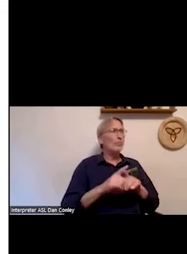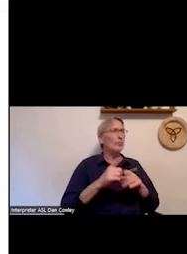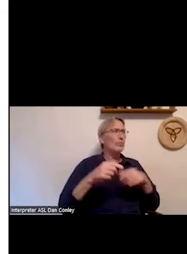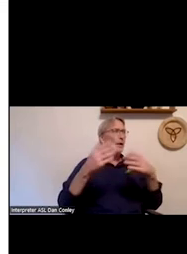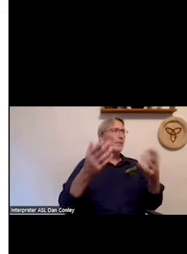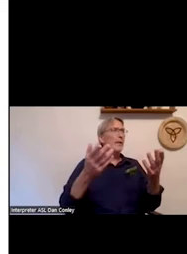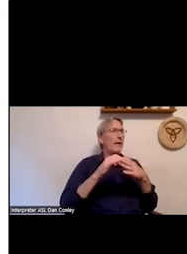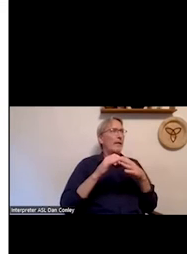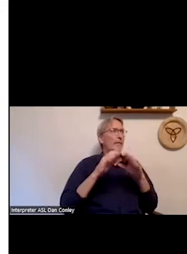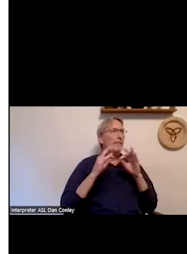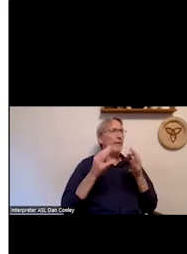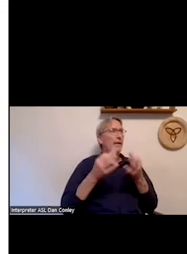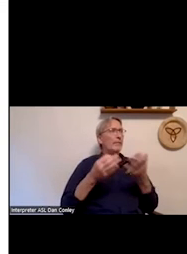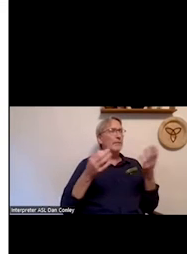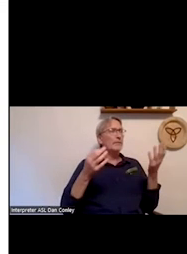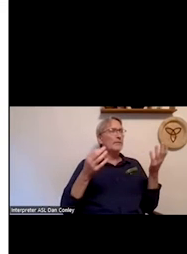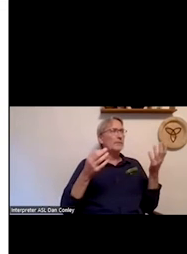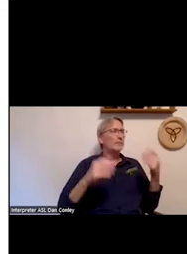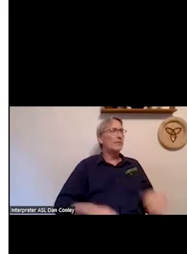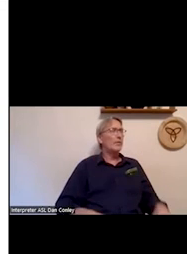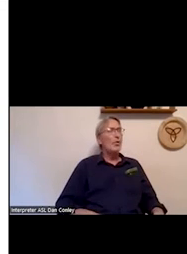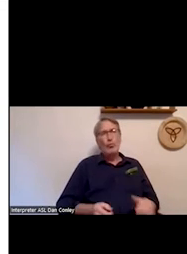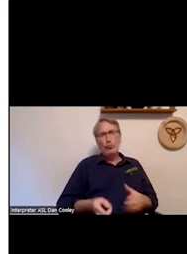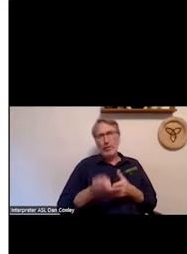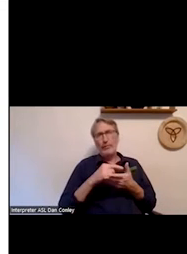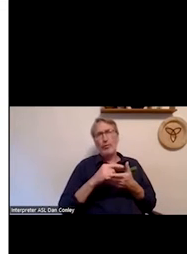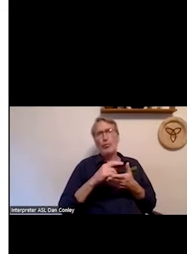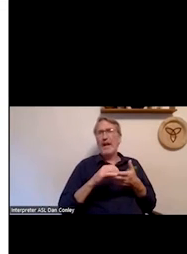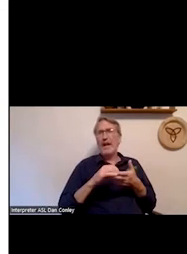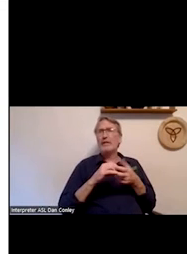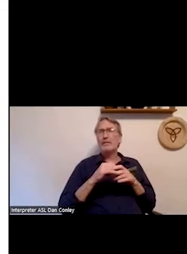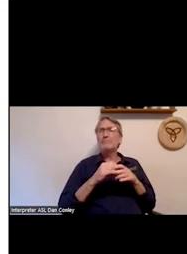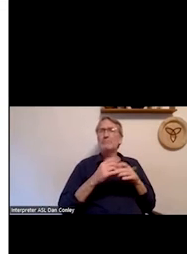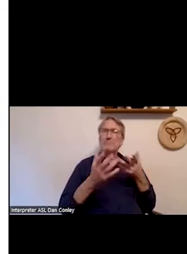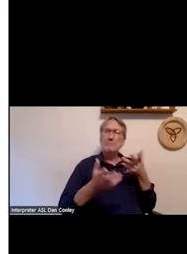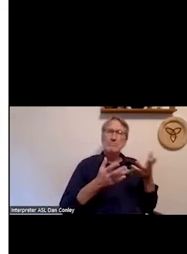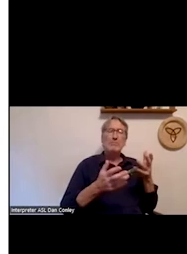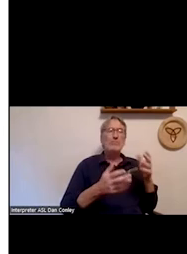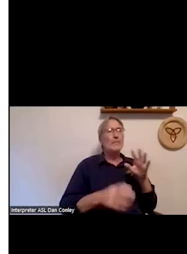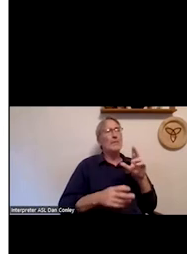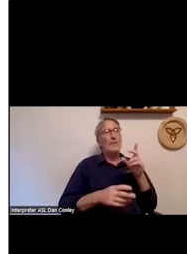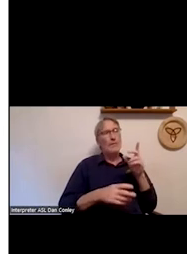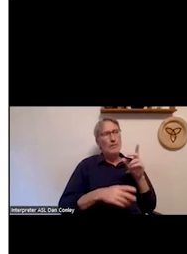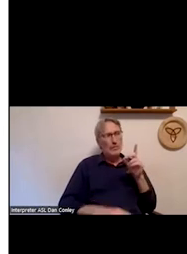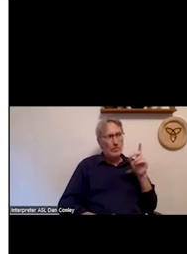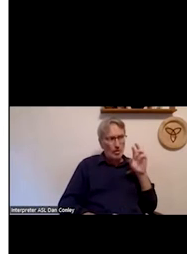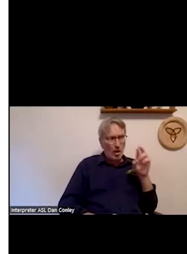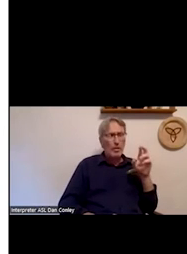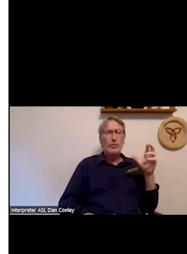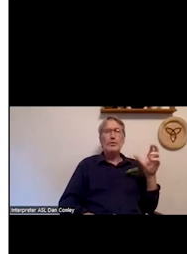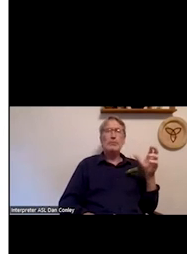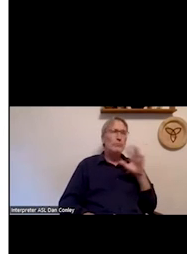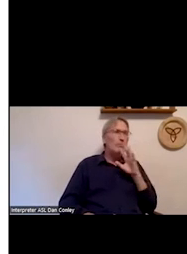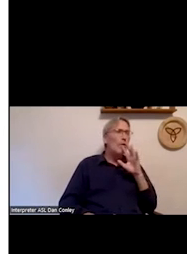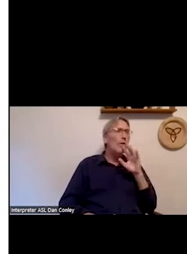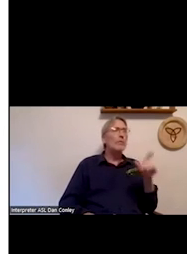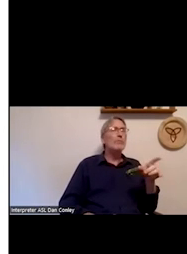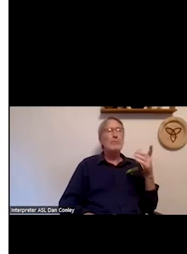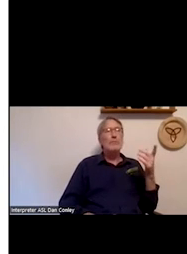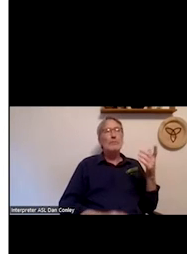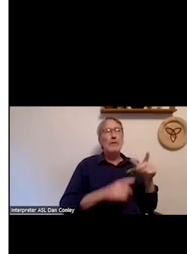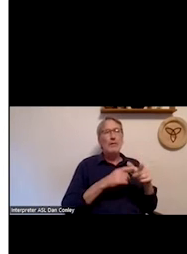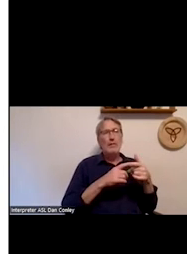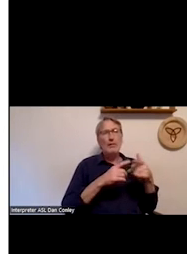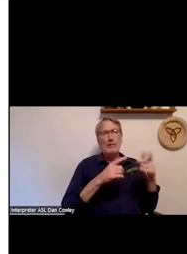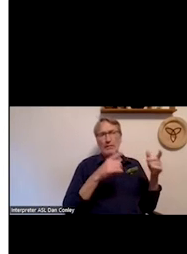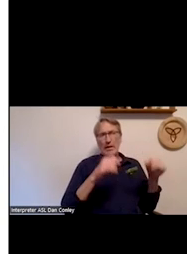families review this kind of content with their doctor and other healthcare professionals in their lives, because they can also get a